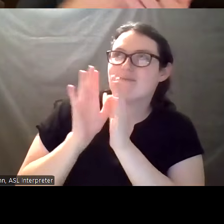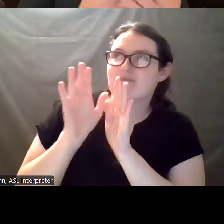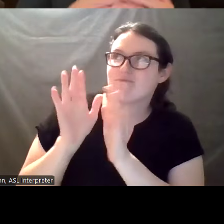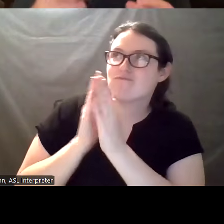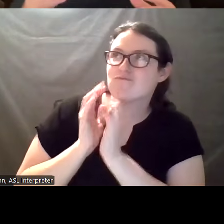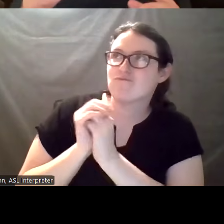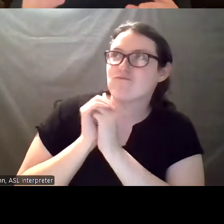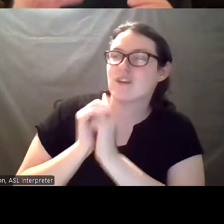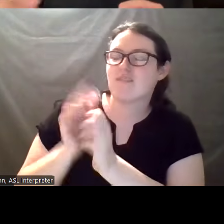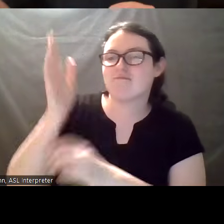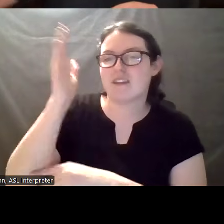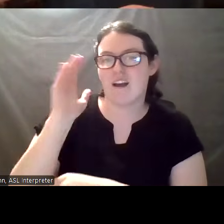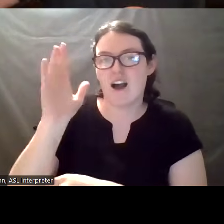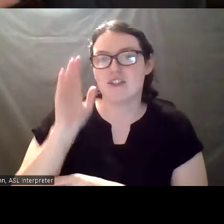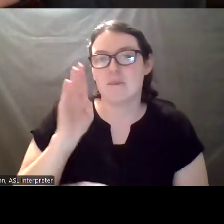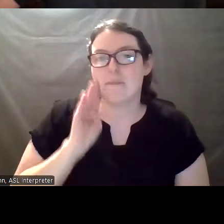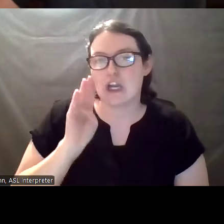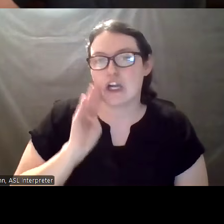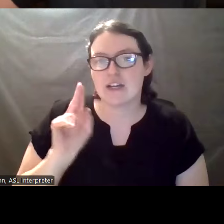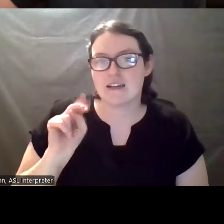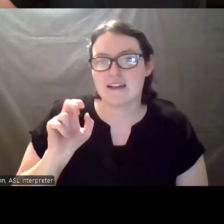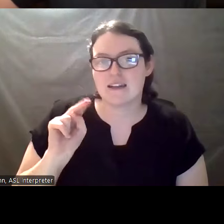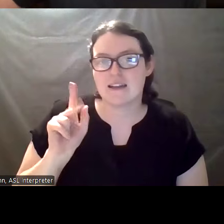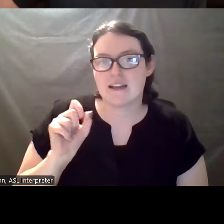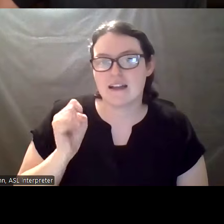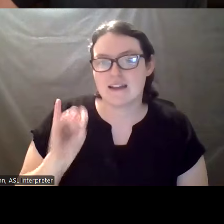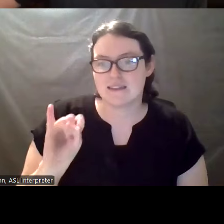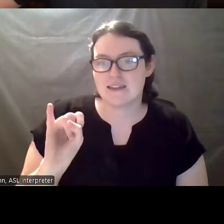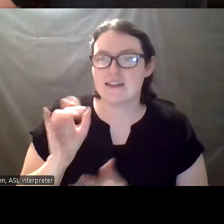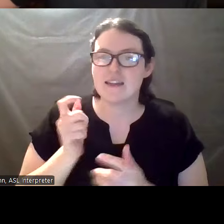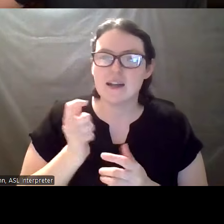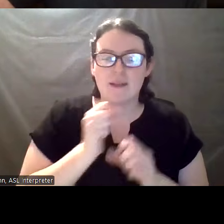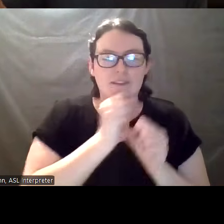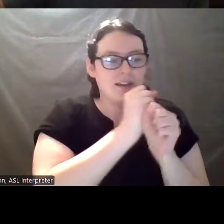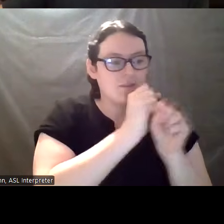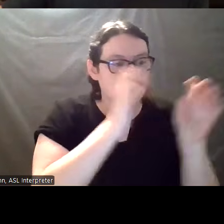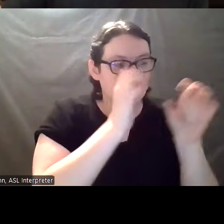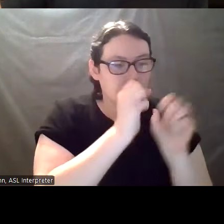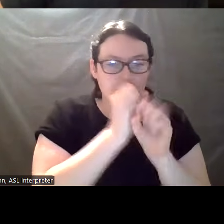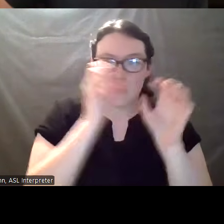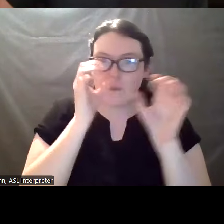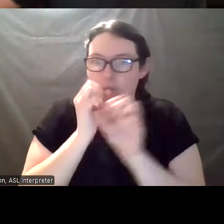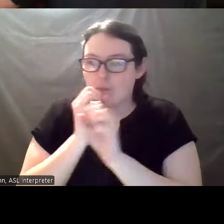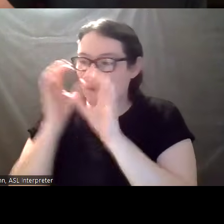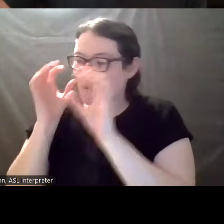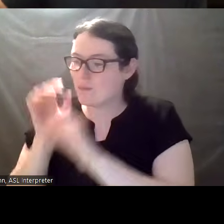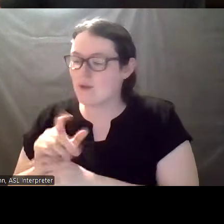it's praising her by painting a series of little pictures of her at work in the brewery doing the key